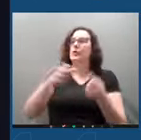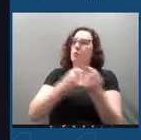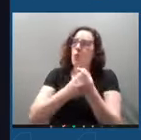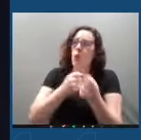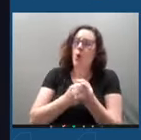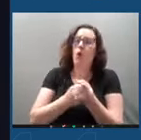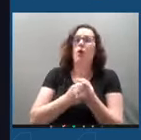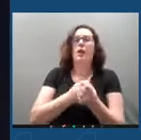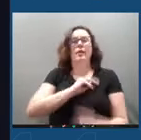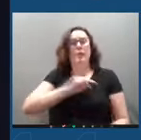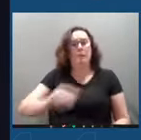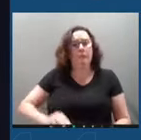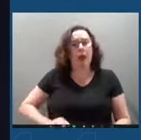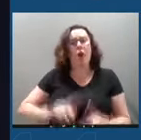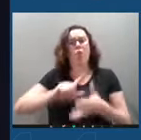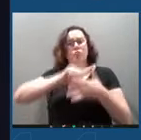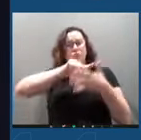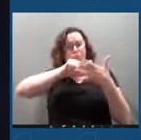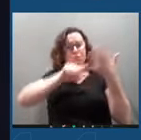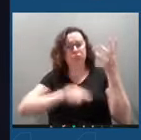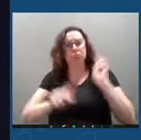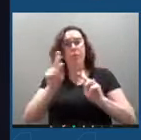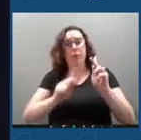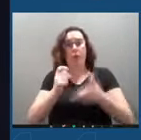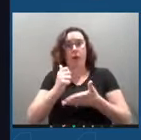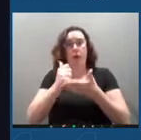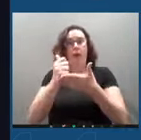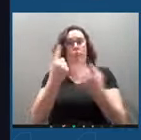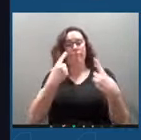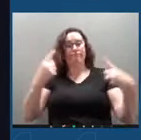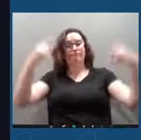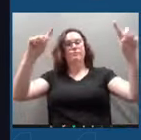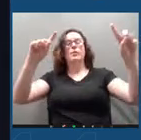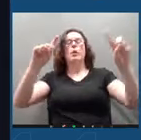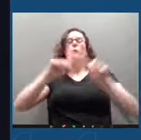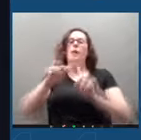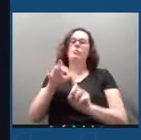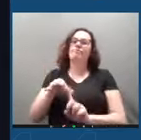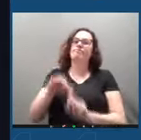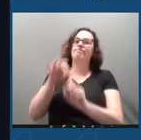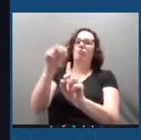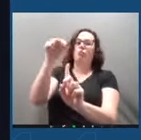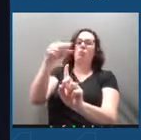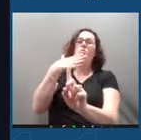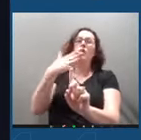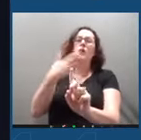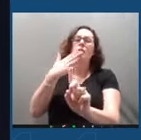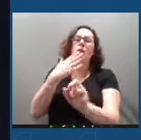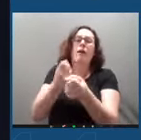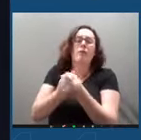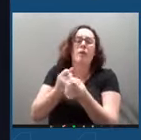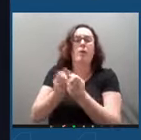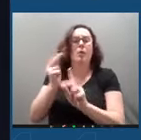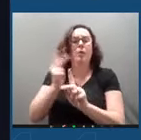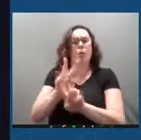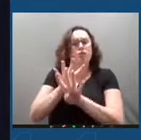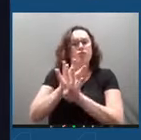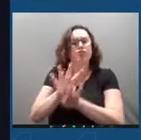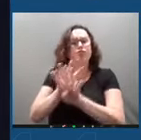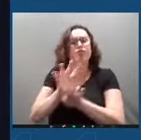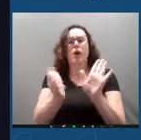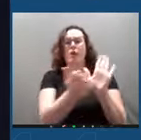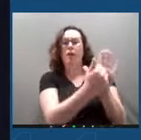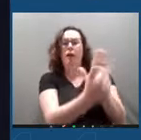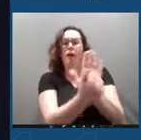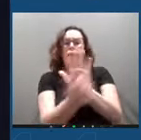the mayor, and everyone who helped make this possible, but especially our advocates, those who have been marching in the streets and knocking on doors and